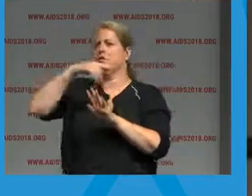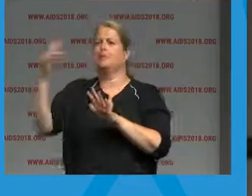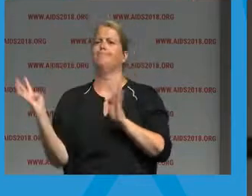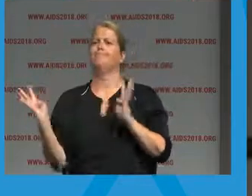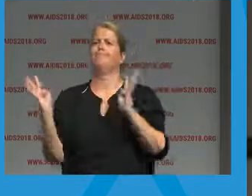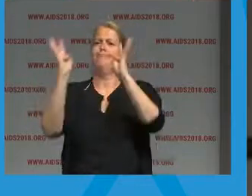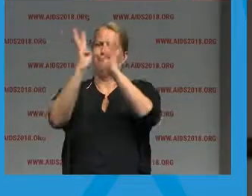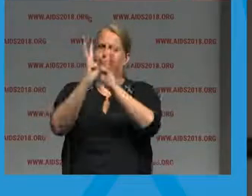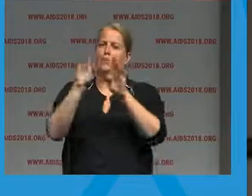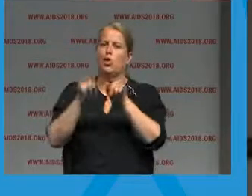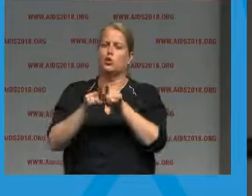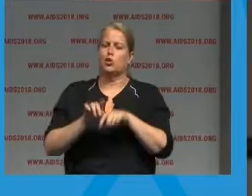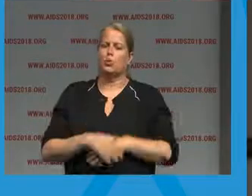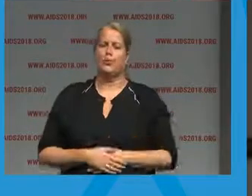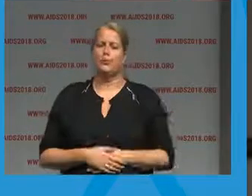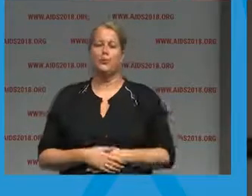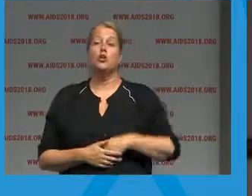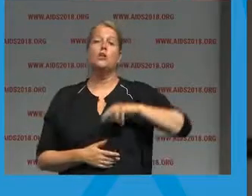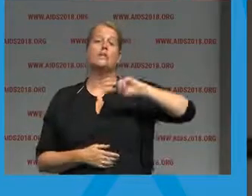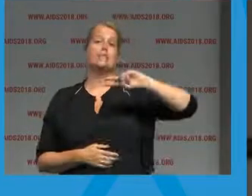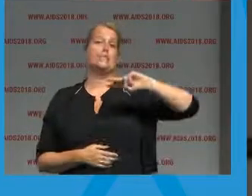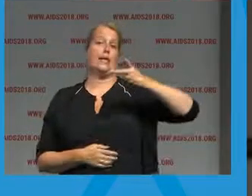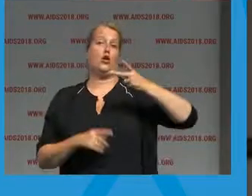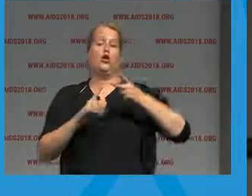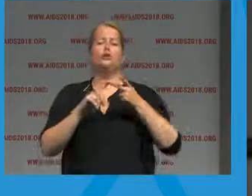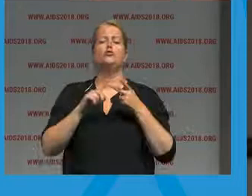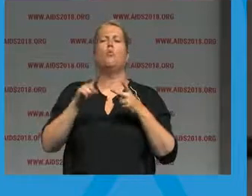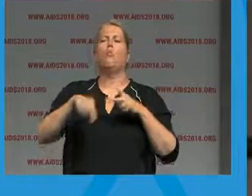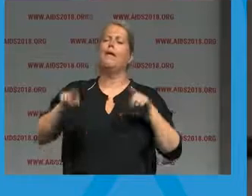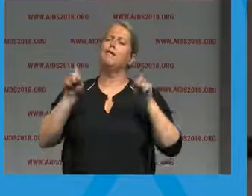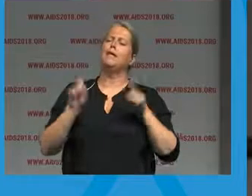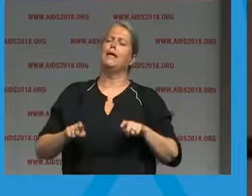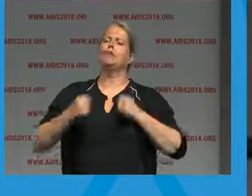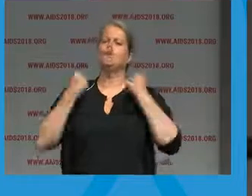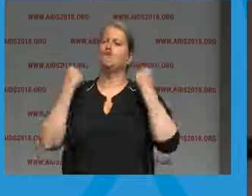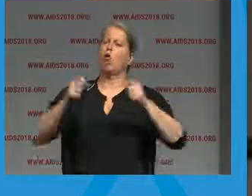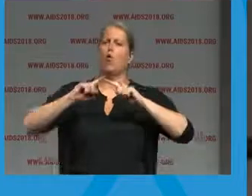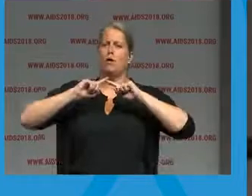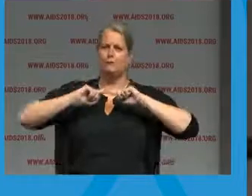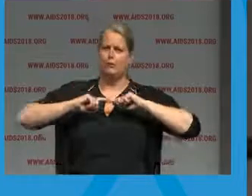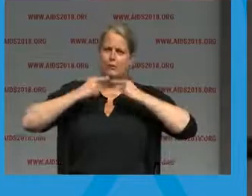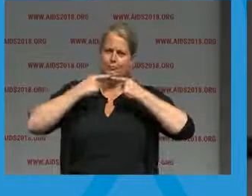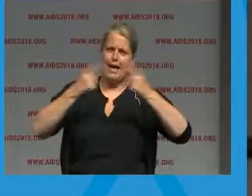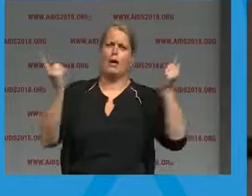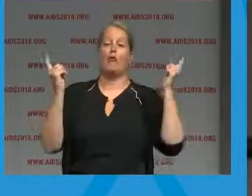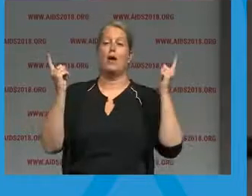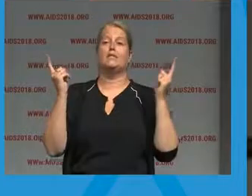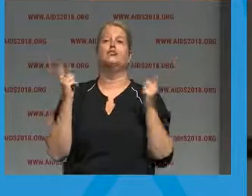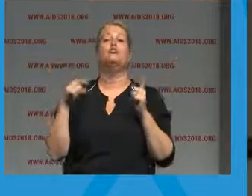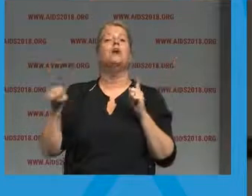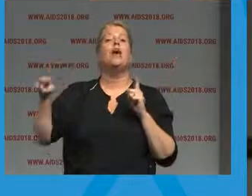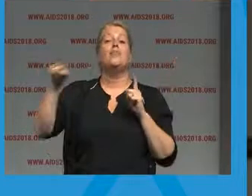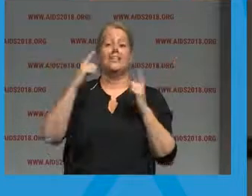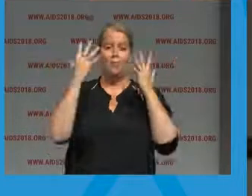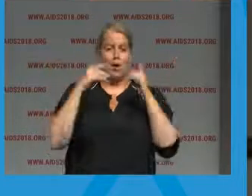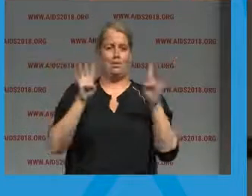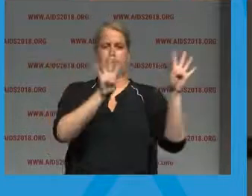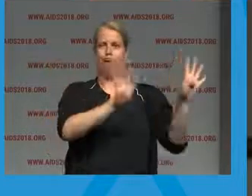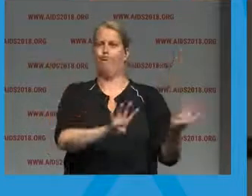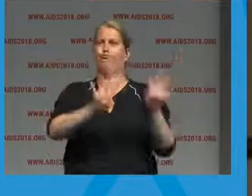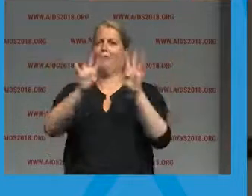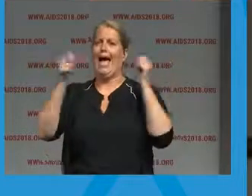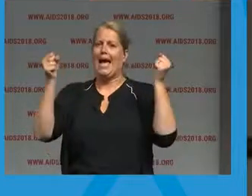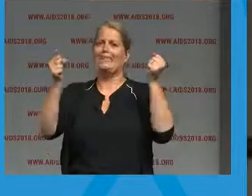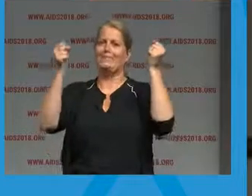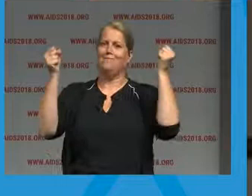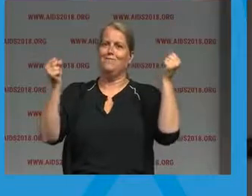two is a very strong declaration, which is why we saw all this activism. The language in that is